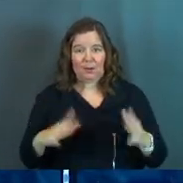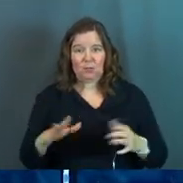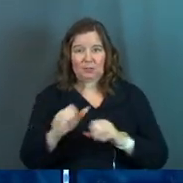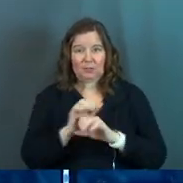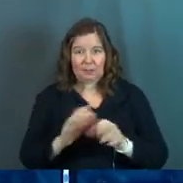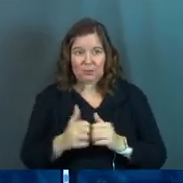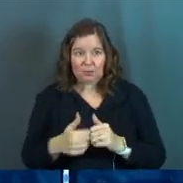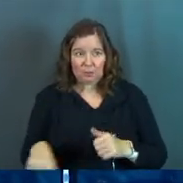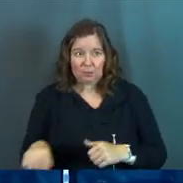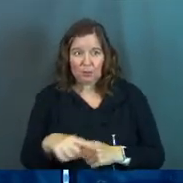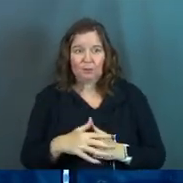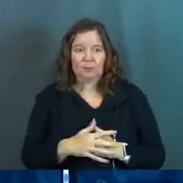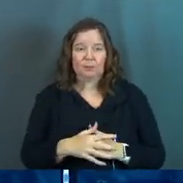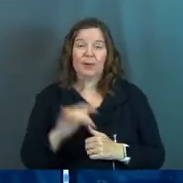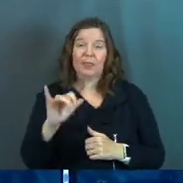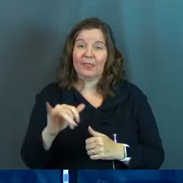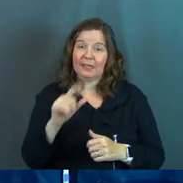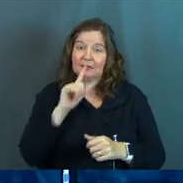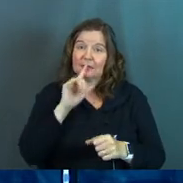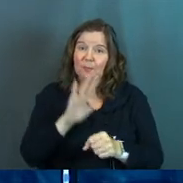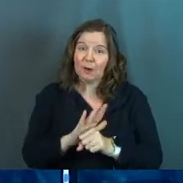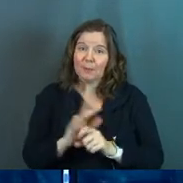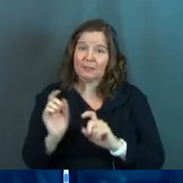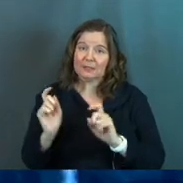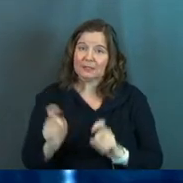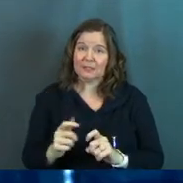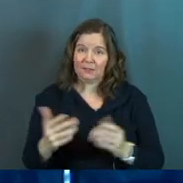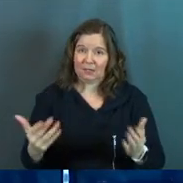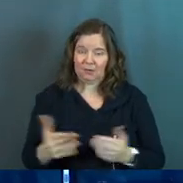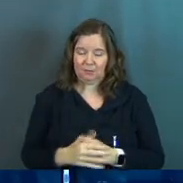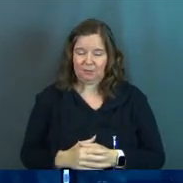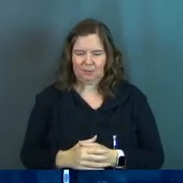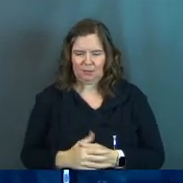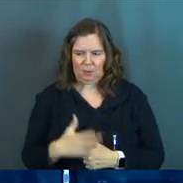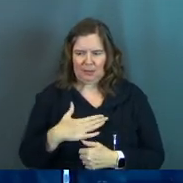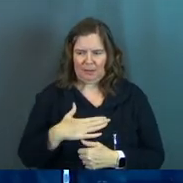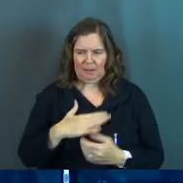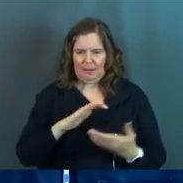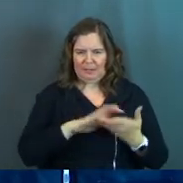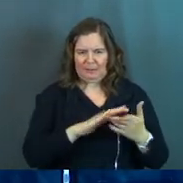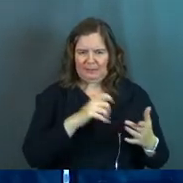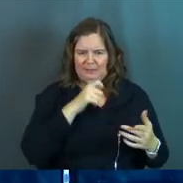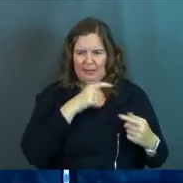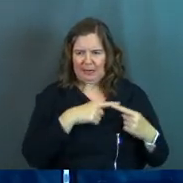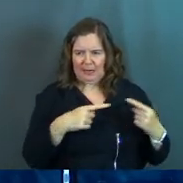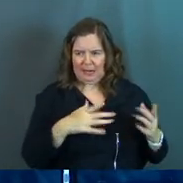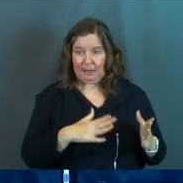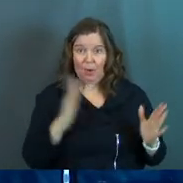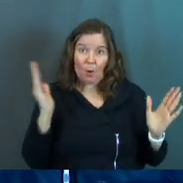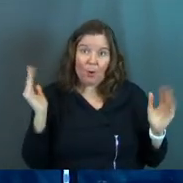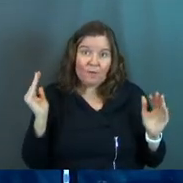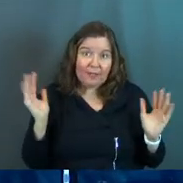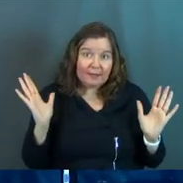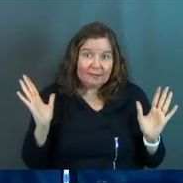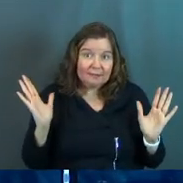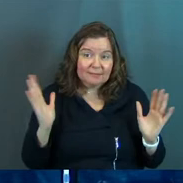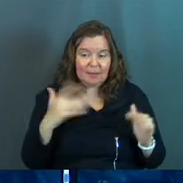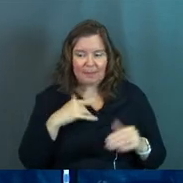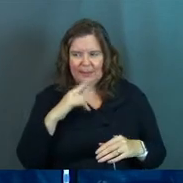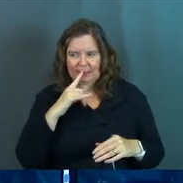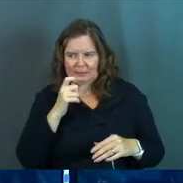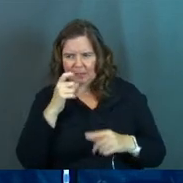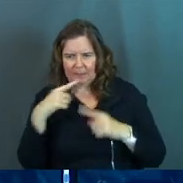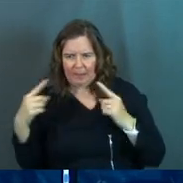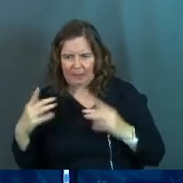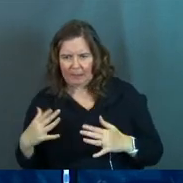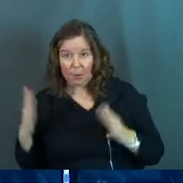are at peace with you. But that's the promise that's given here. And you're like, well, my spouse isn't an enemy, hopefully. My kids